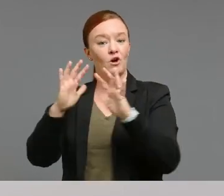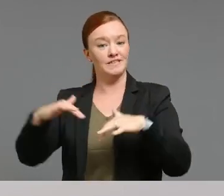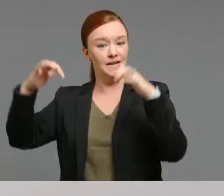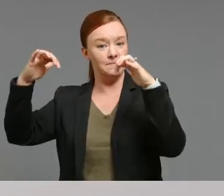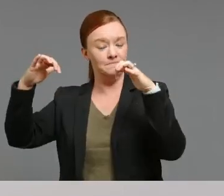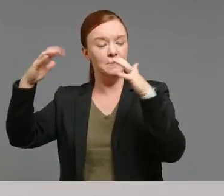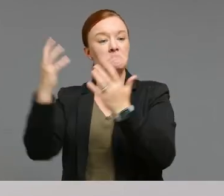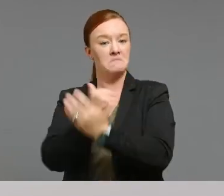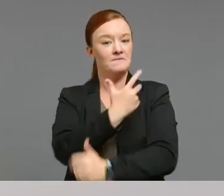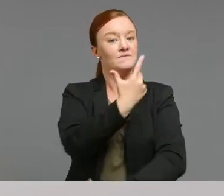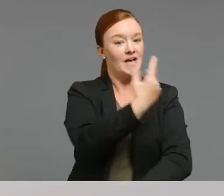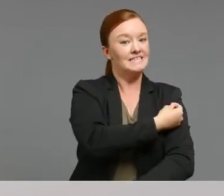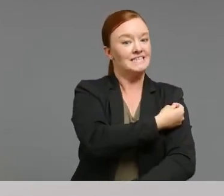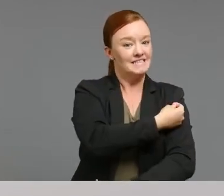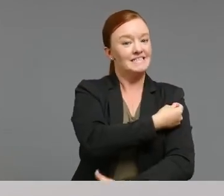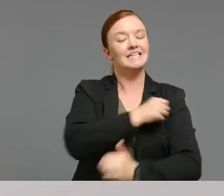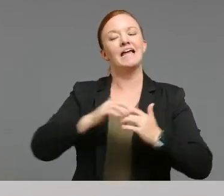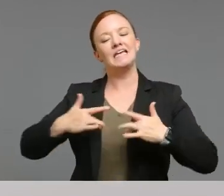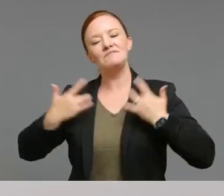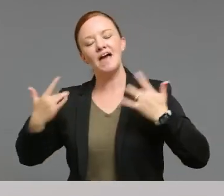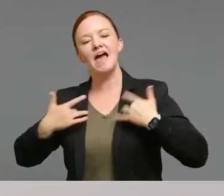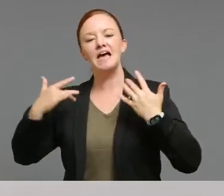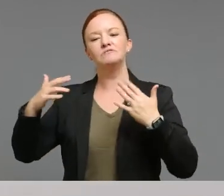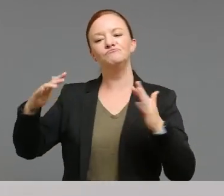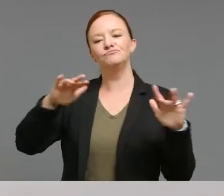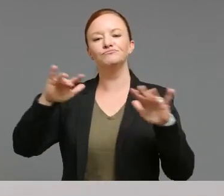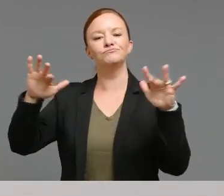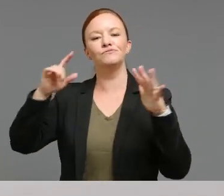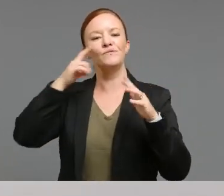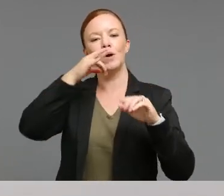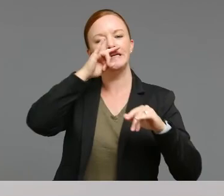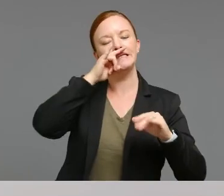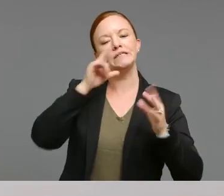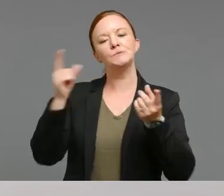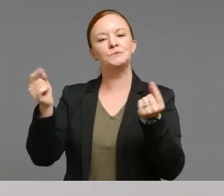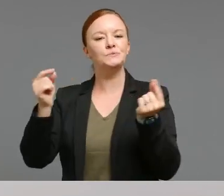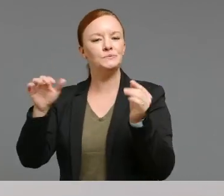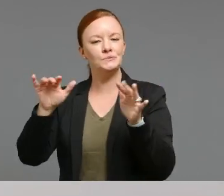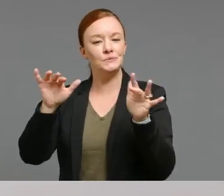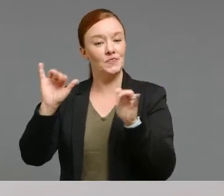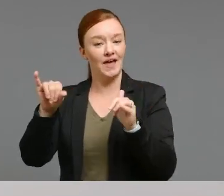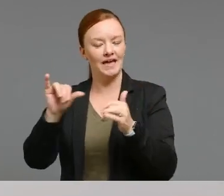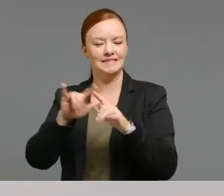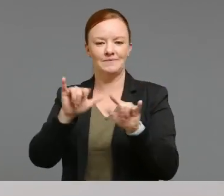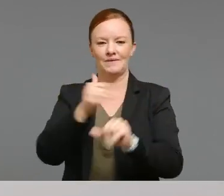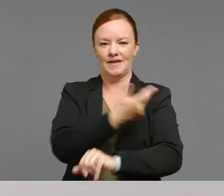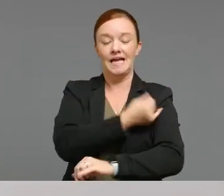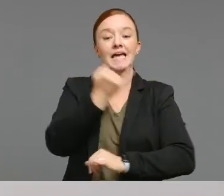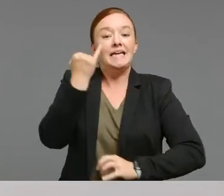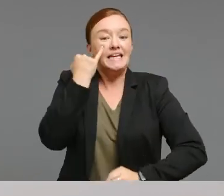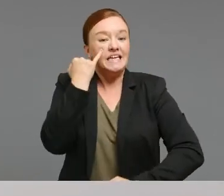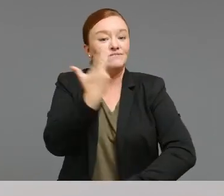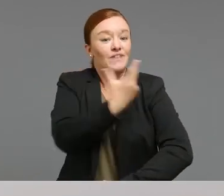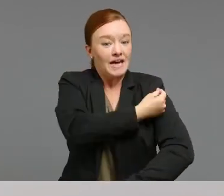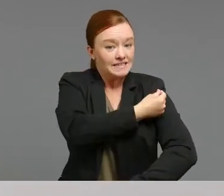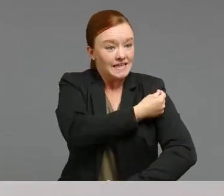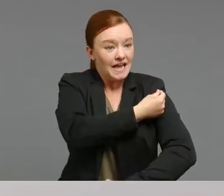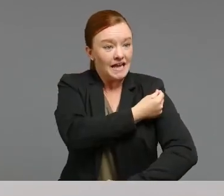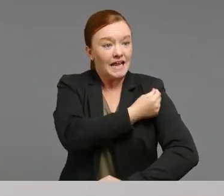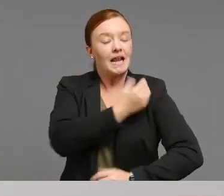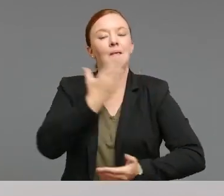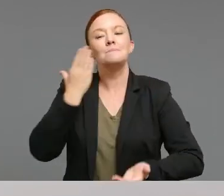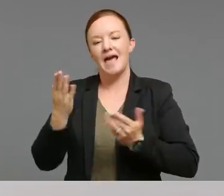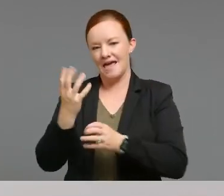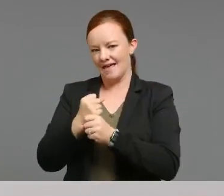and then there's going to be events for kids and those types of things, and then those that get vaccinated may get a free ticket to